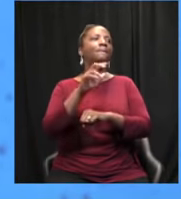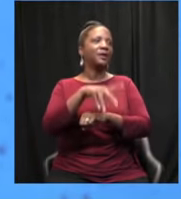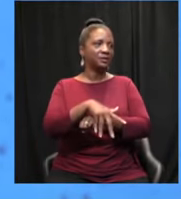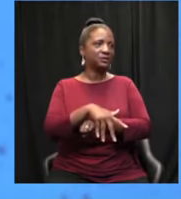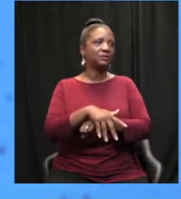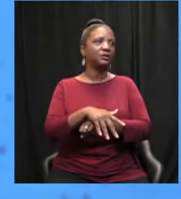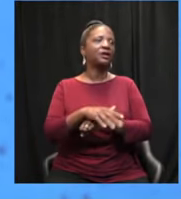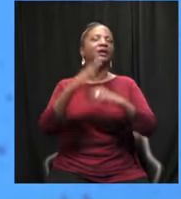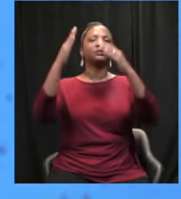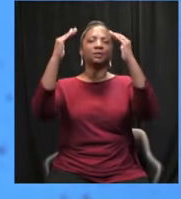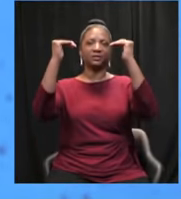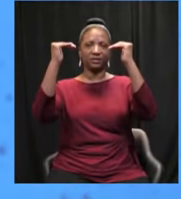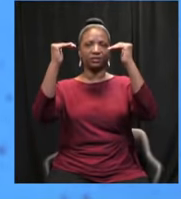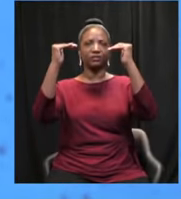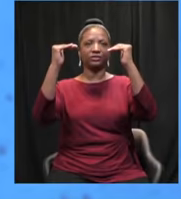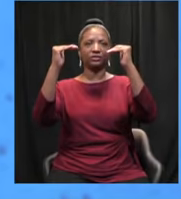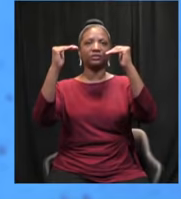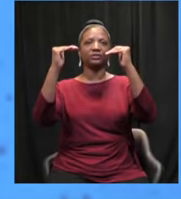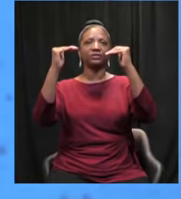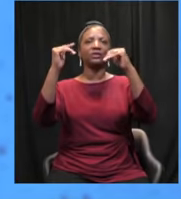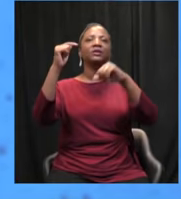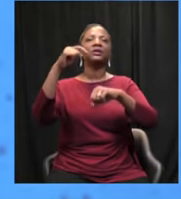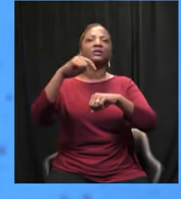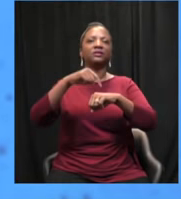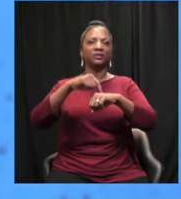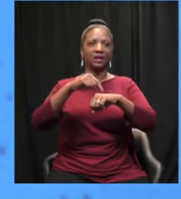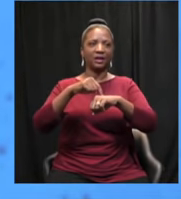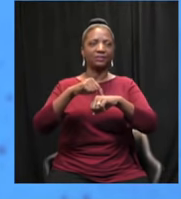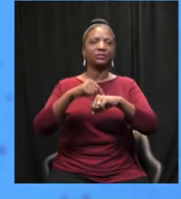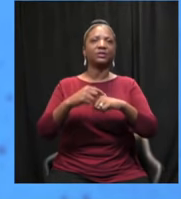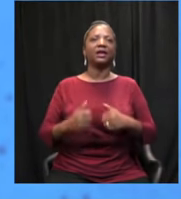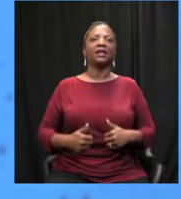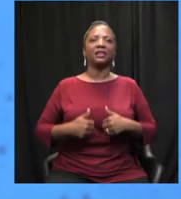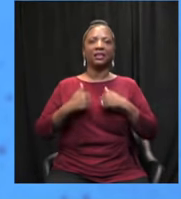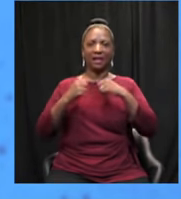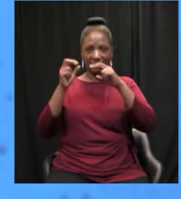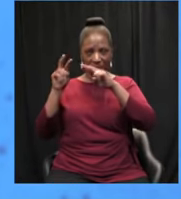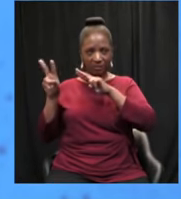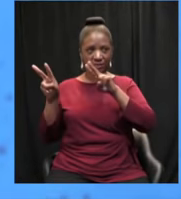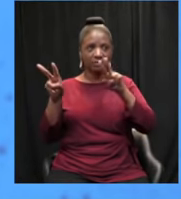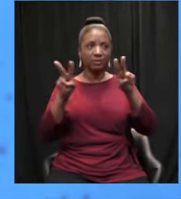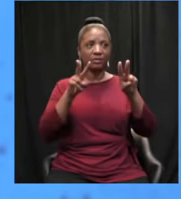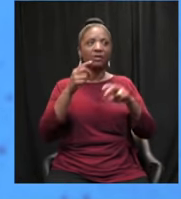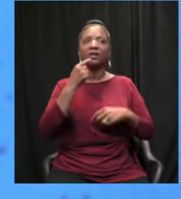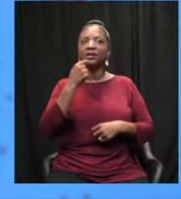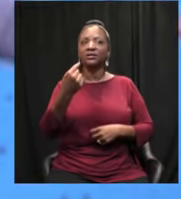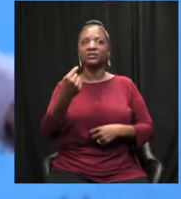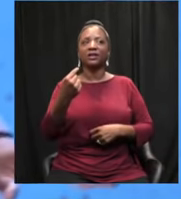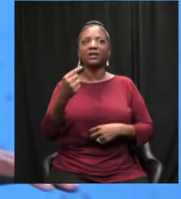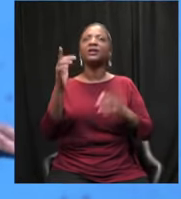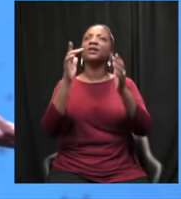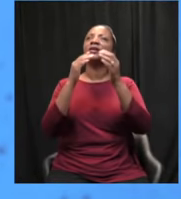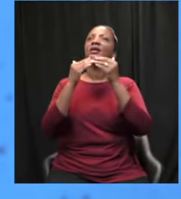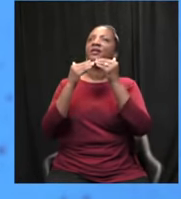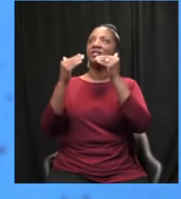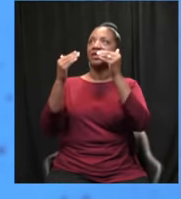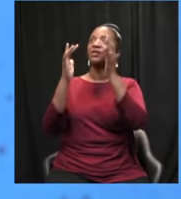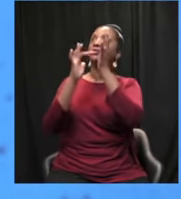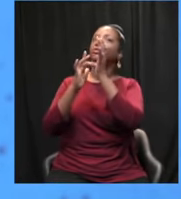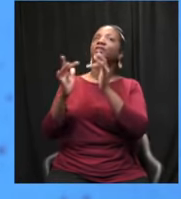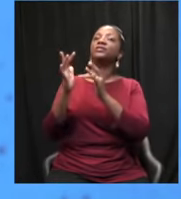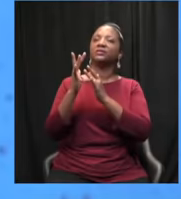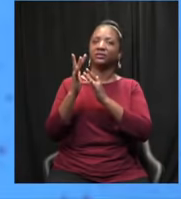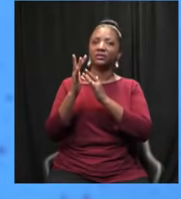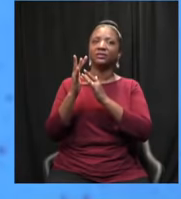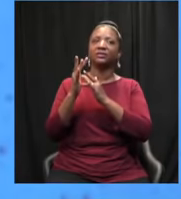life when you can look around at life and all you can do is say, thank you, Jesus. He can relate to those moments because he knows